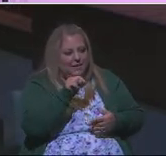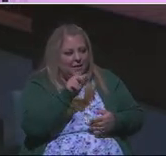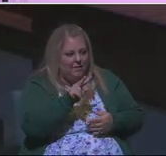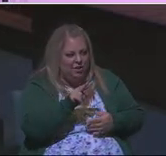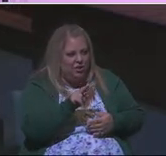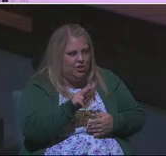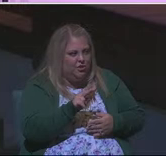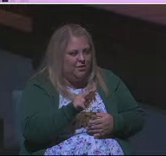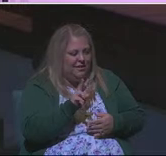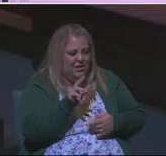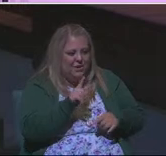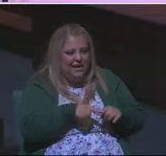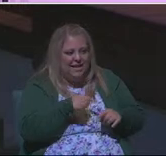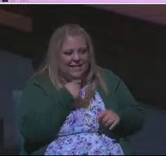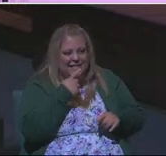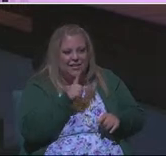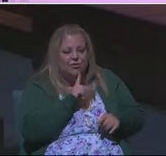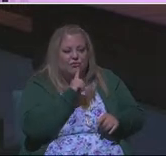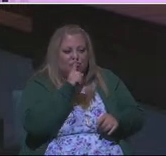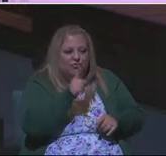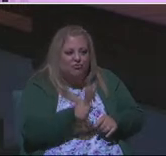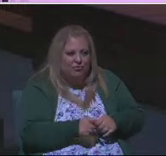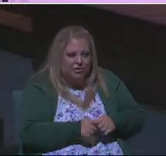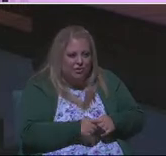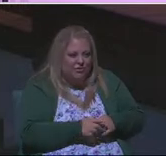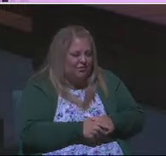can't tell him the truth.